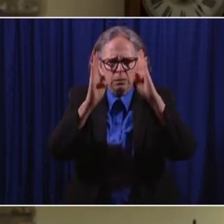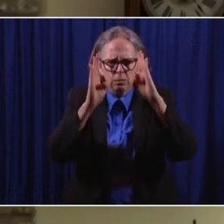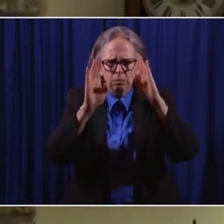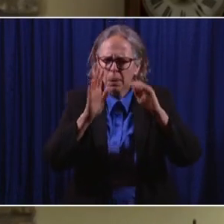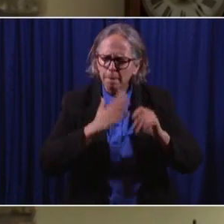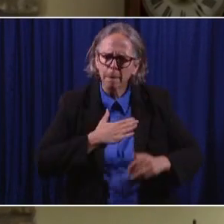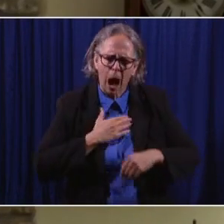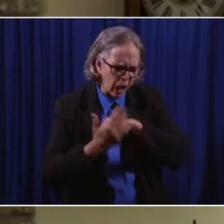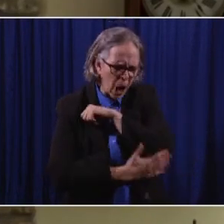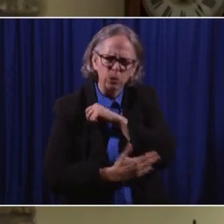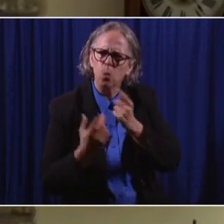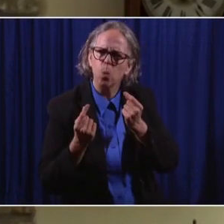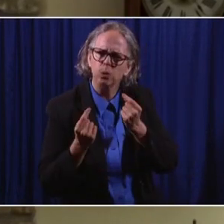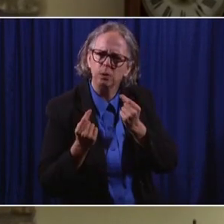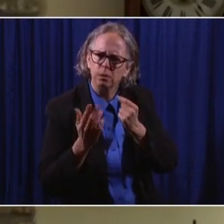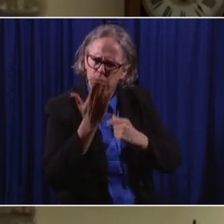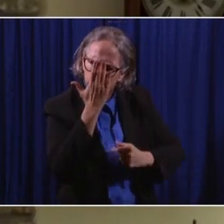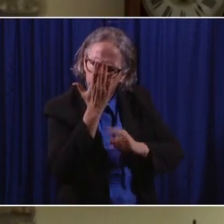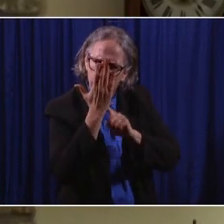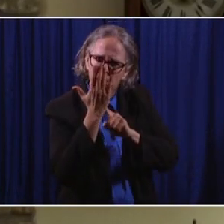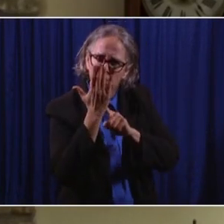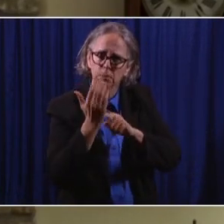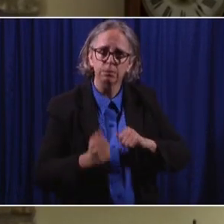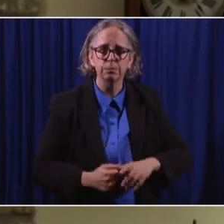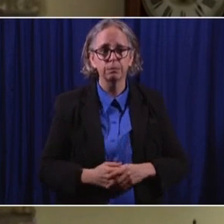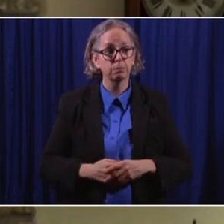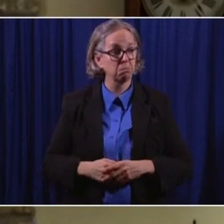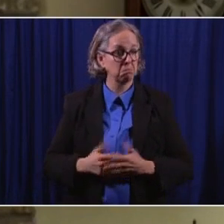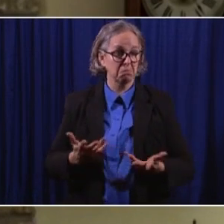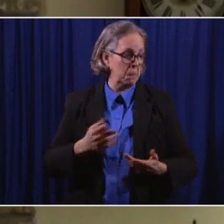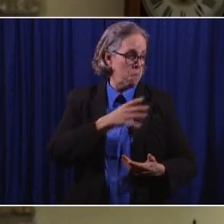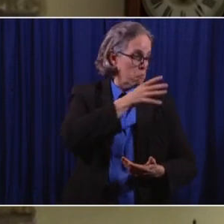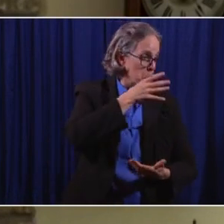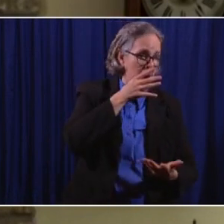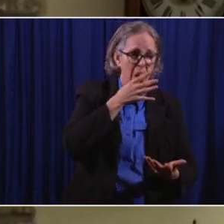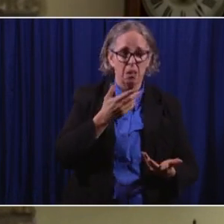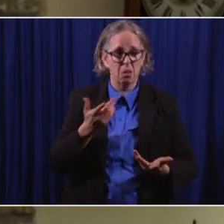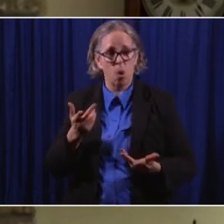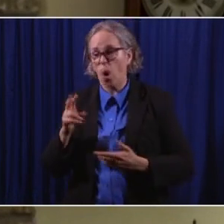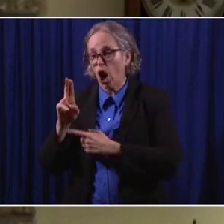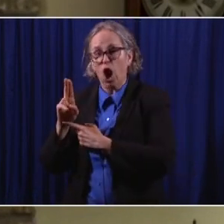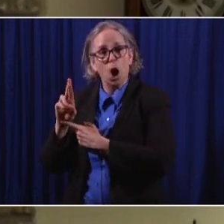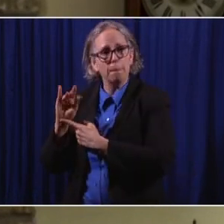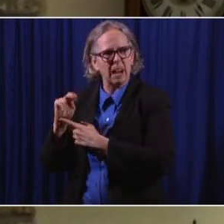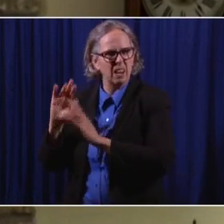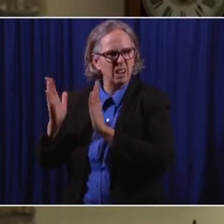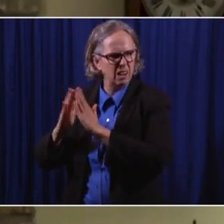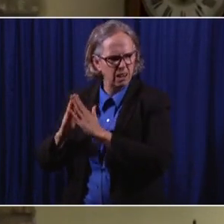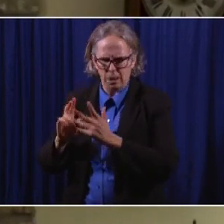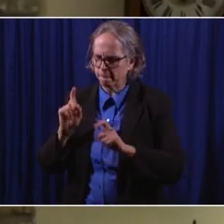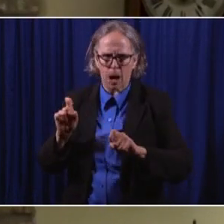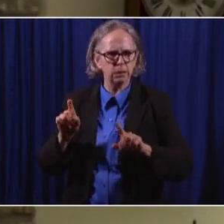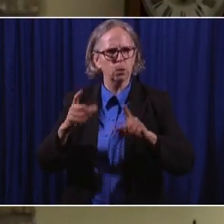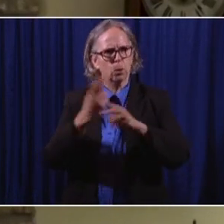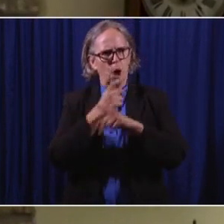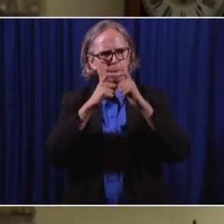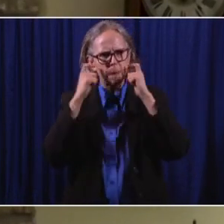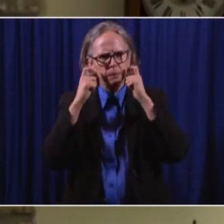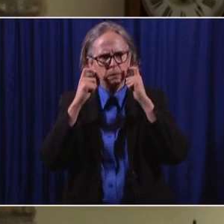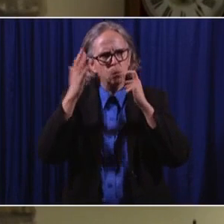Wearing the mask, whether you're in a rural county or an urban county, is just a way to dramatically slow this. So if you're in a county where you don't have a